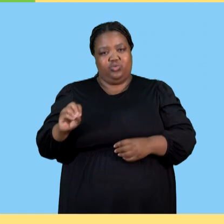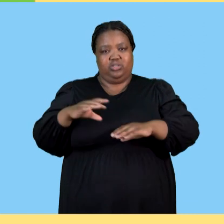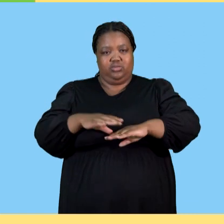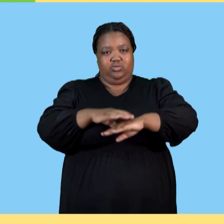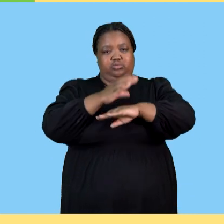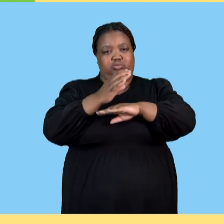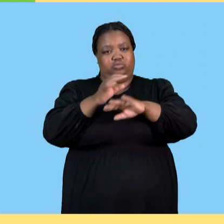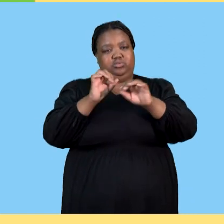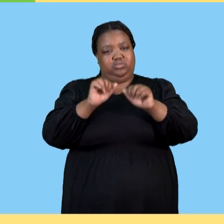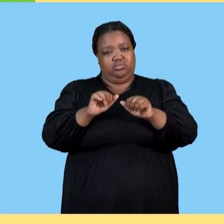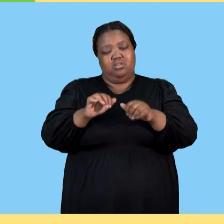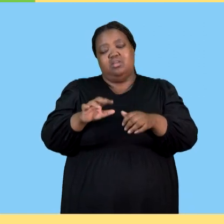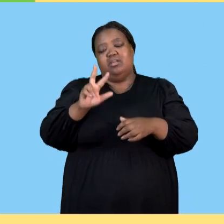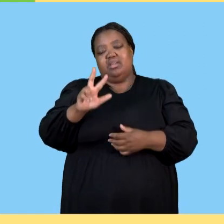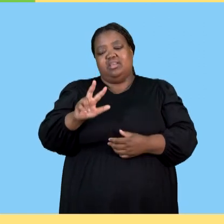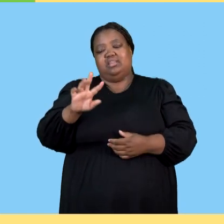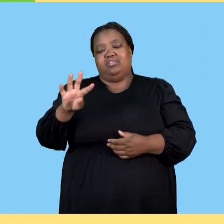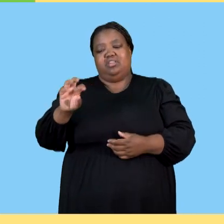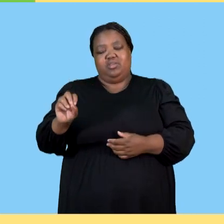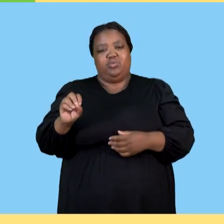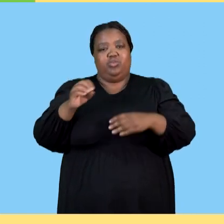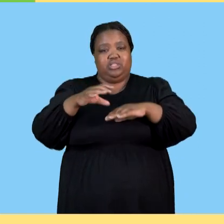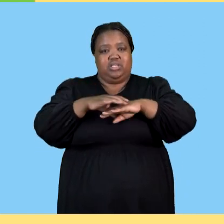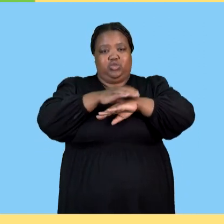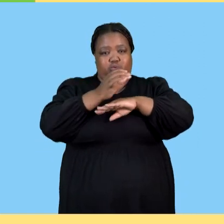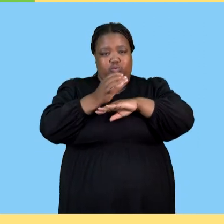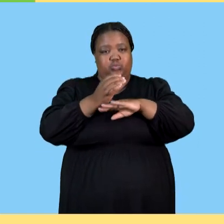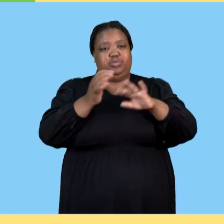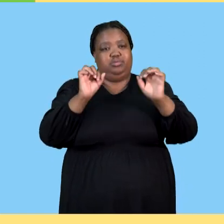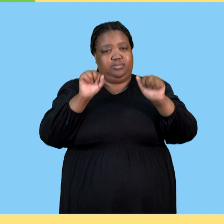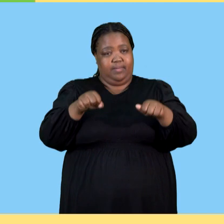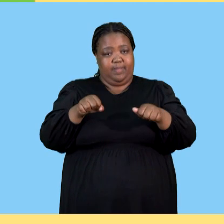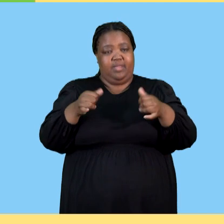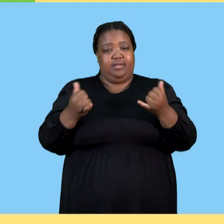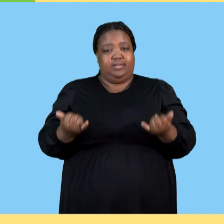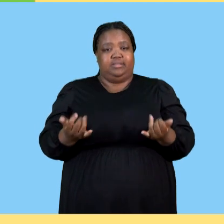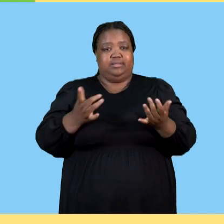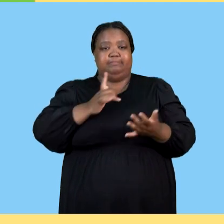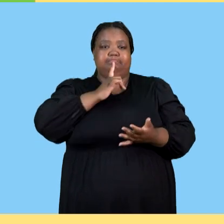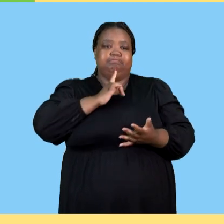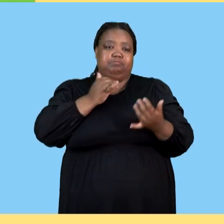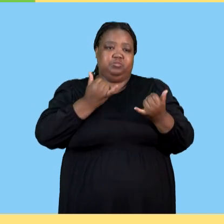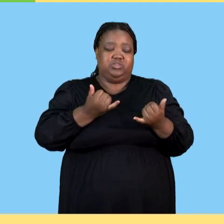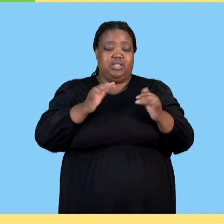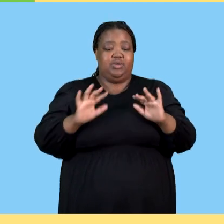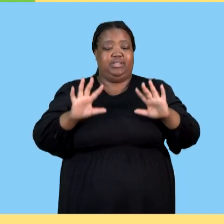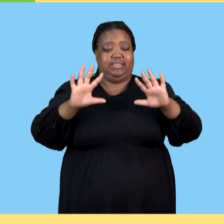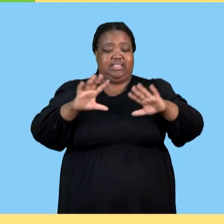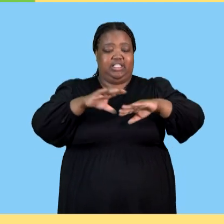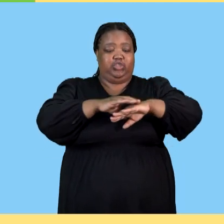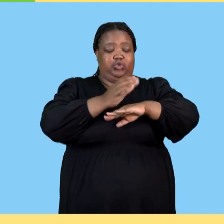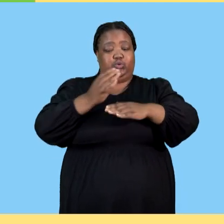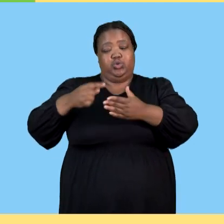shoes. If it costs us 840 per pair of shoes, and we are told that we are going to produce 10